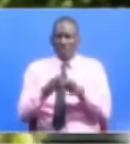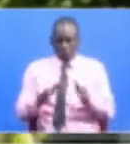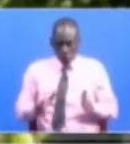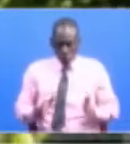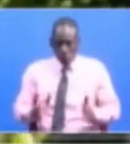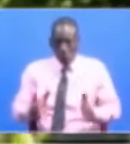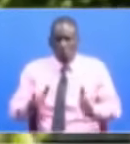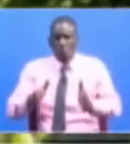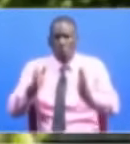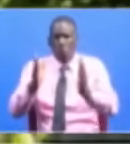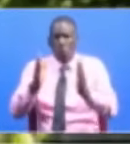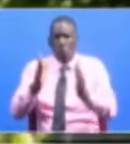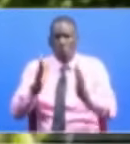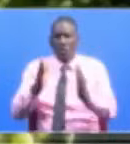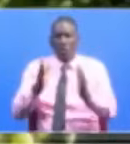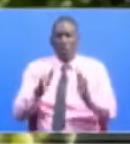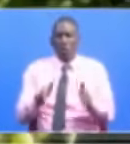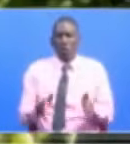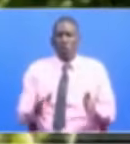infrastructure high representative.